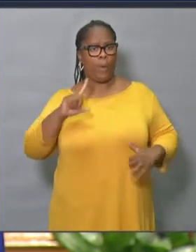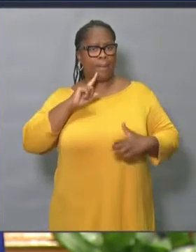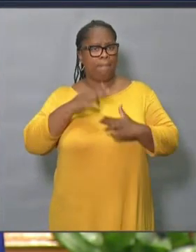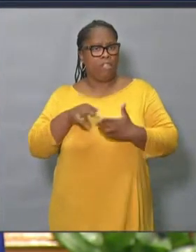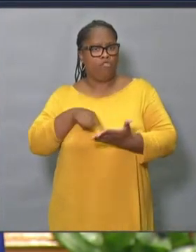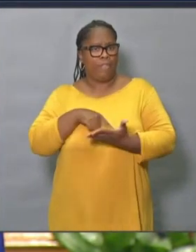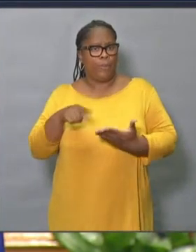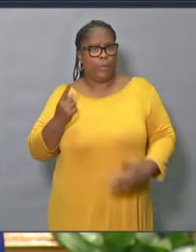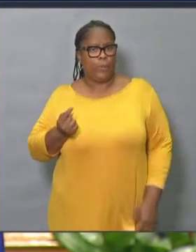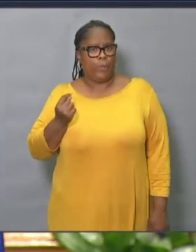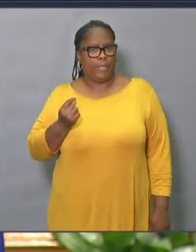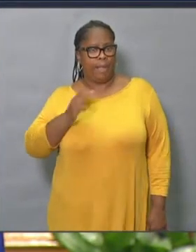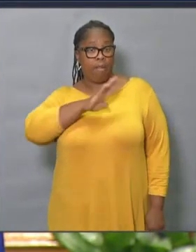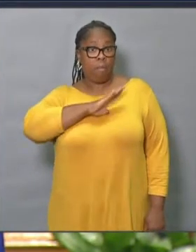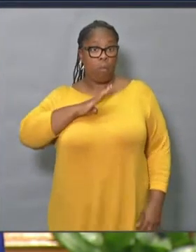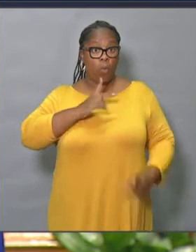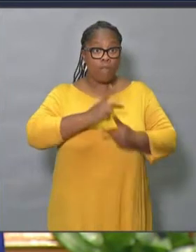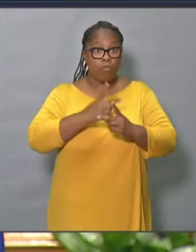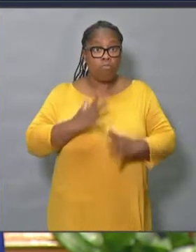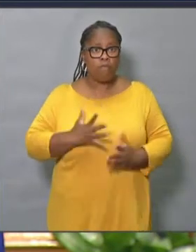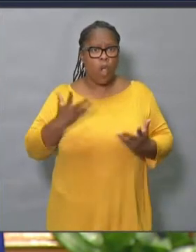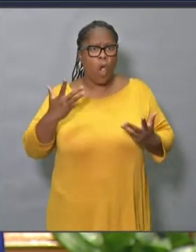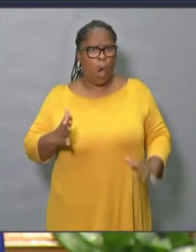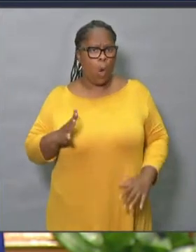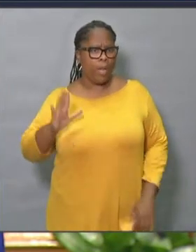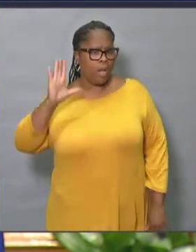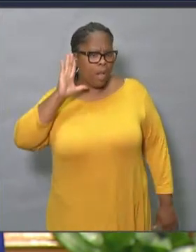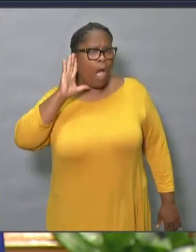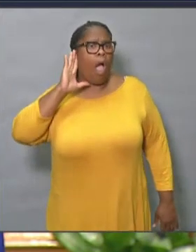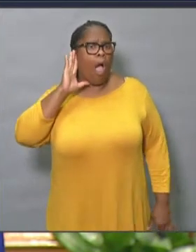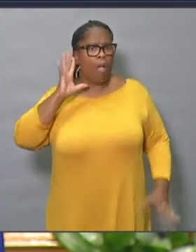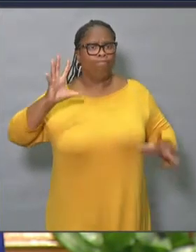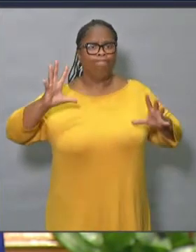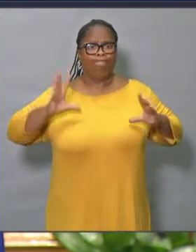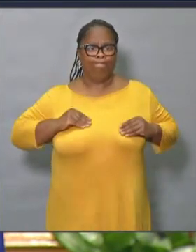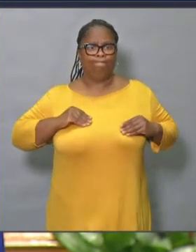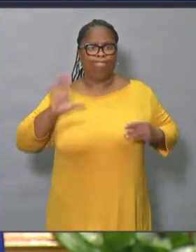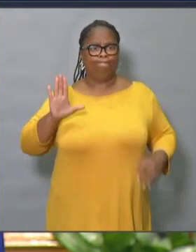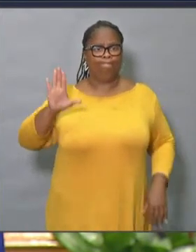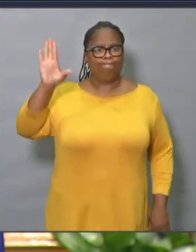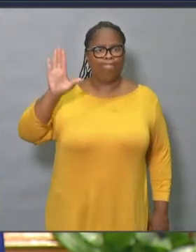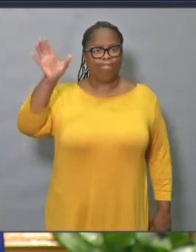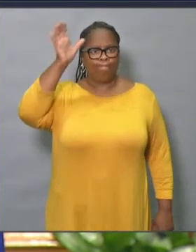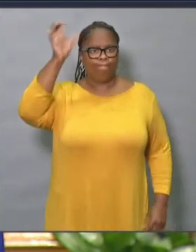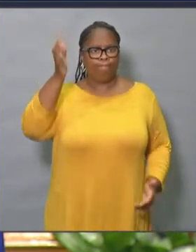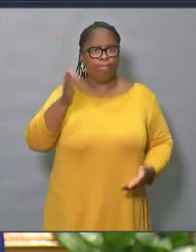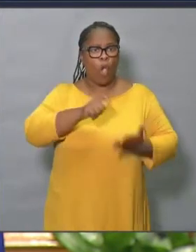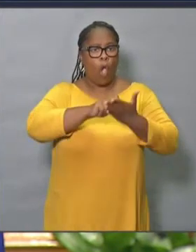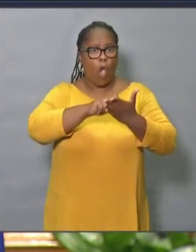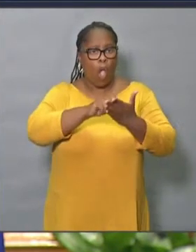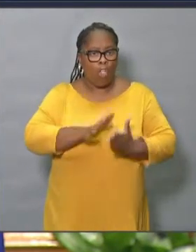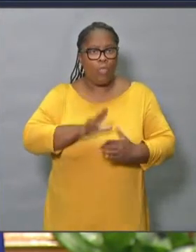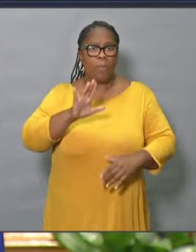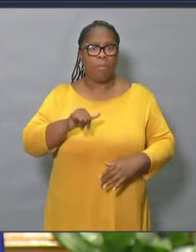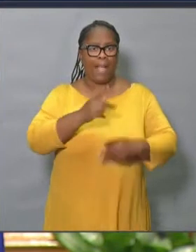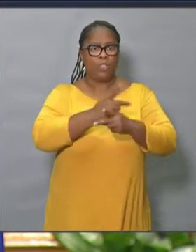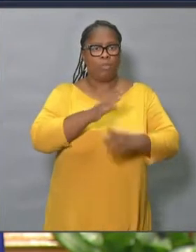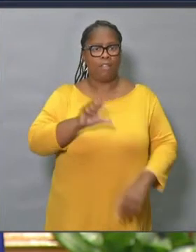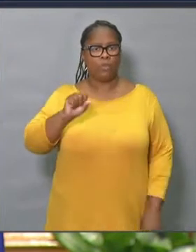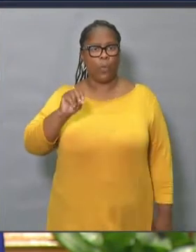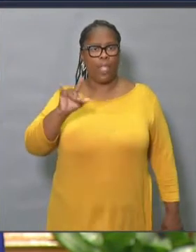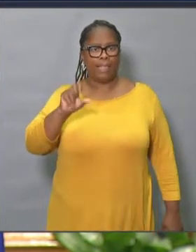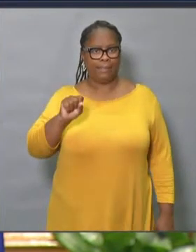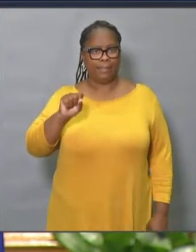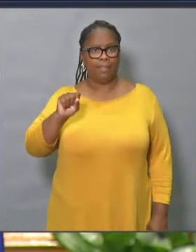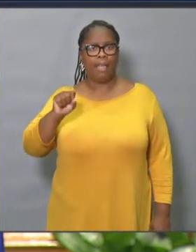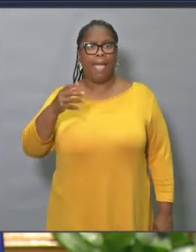the Board of Supervisors heard and unanimously carried a motion authored by Supervisors Solis and Kuehl entitled A